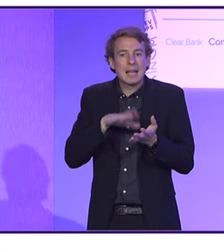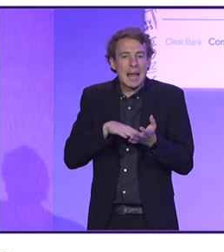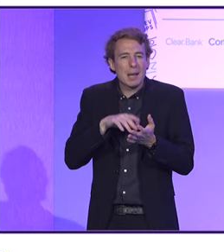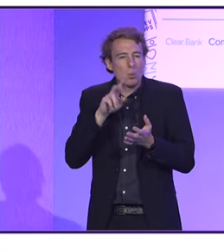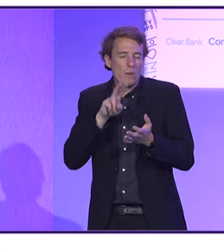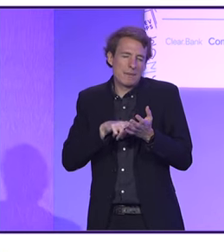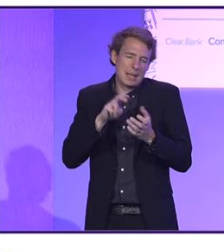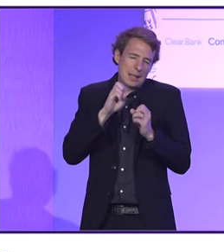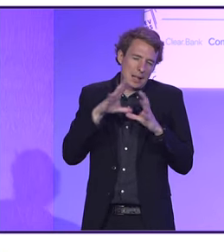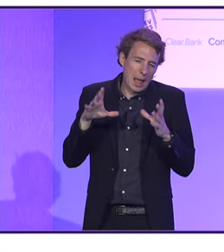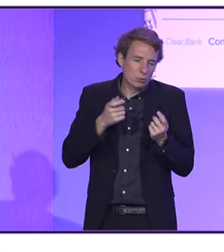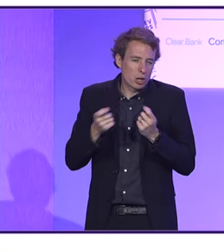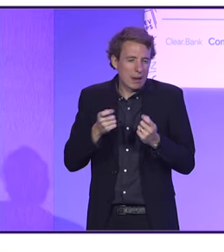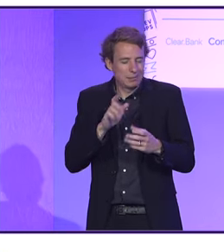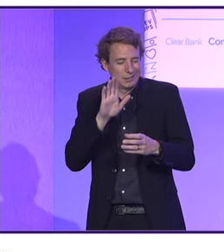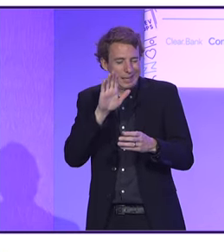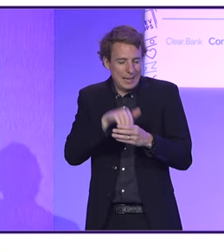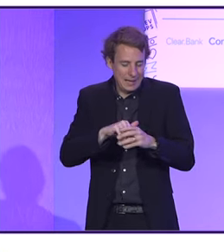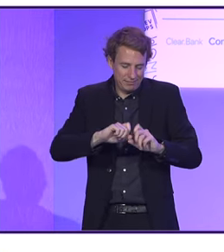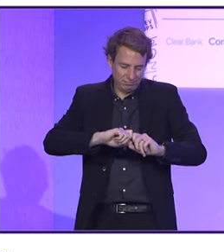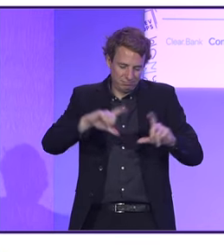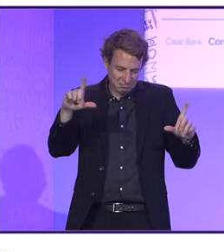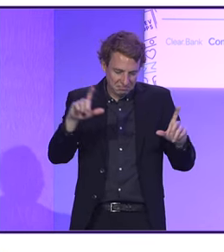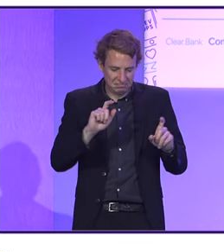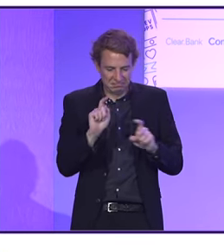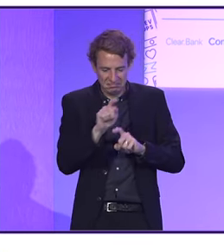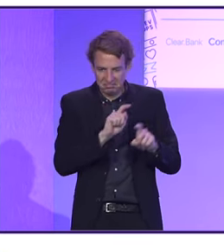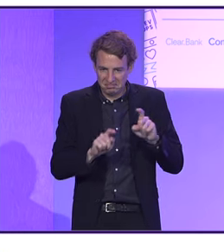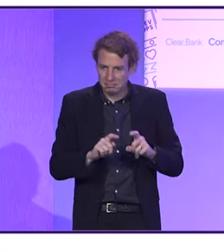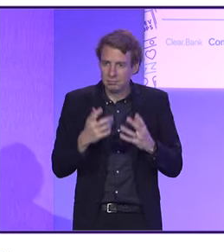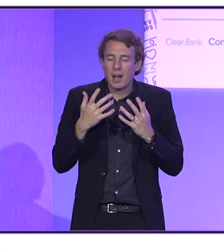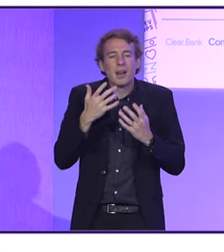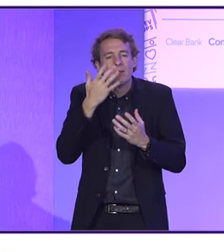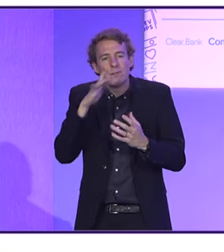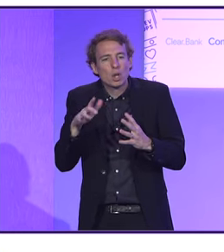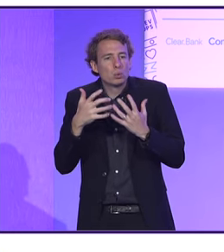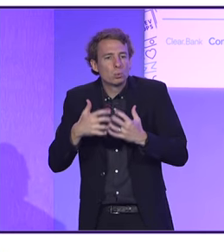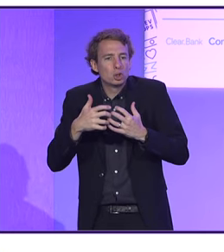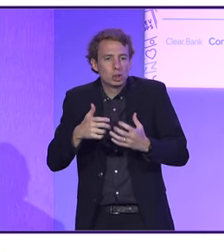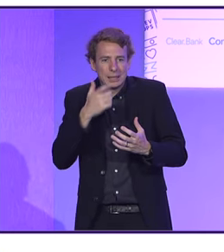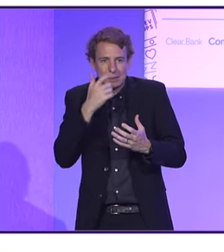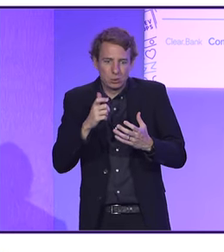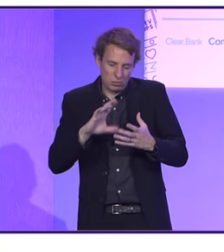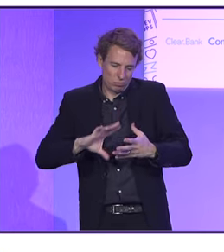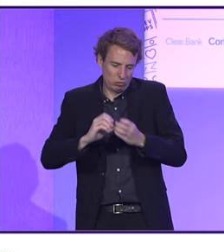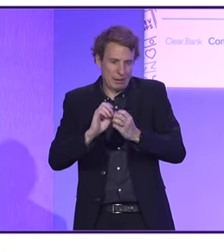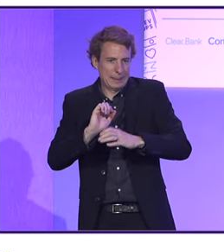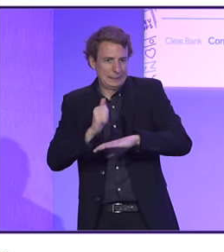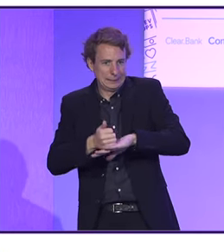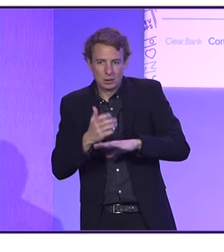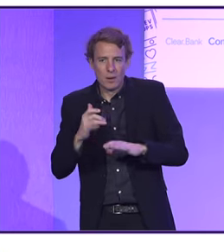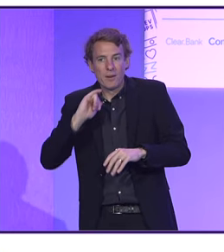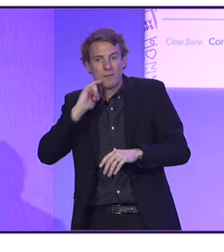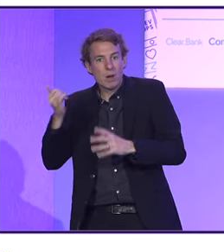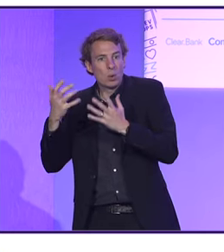Director user interface, and you could click around and you create virtual machines without having to like phone up an engineer and get them to plug network cables in, which was